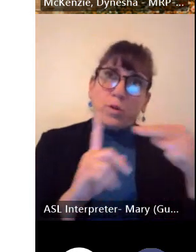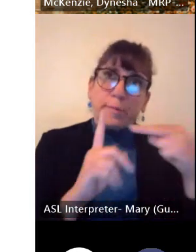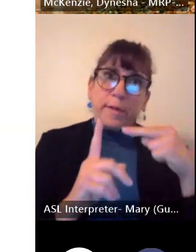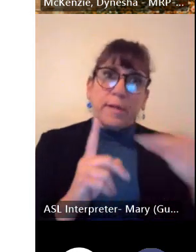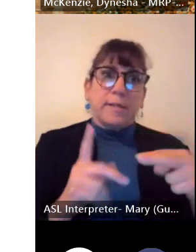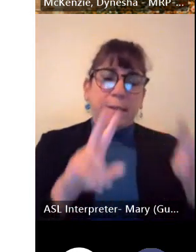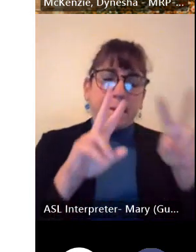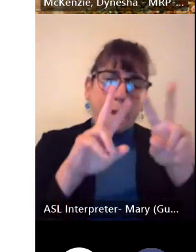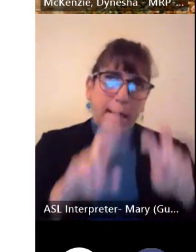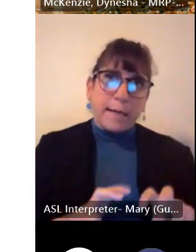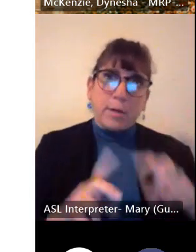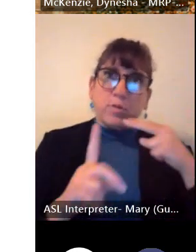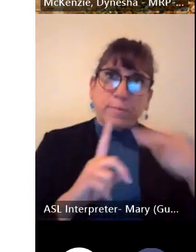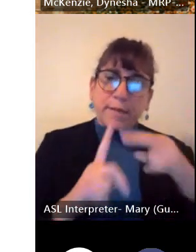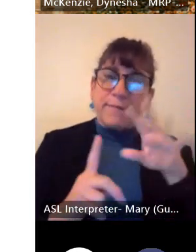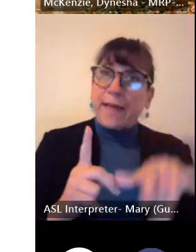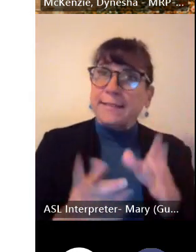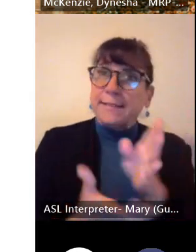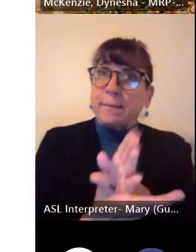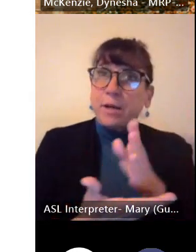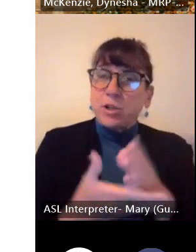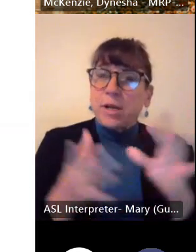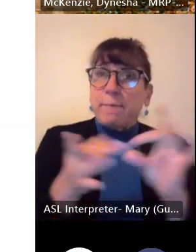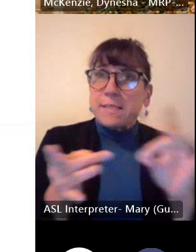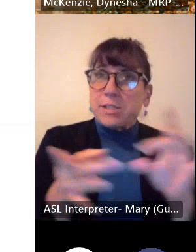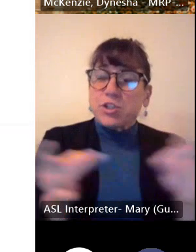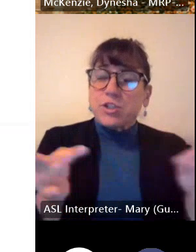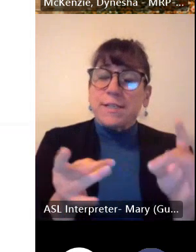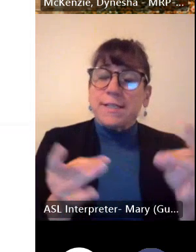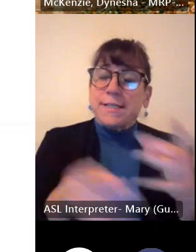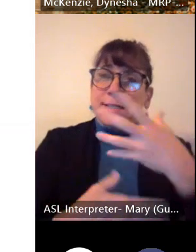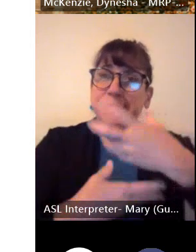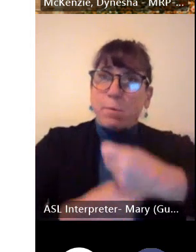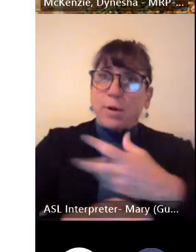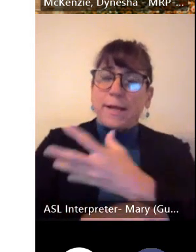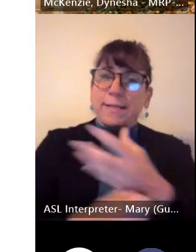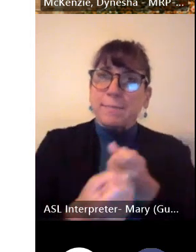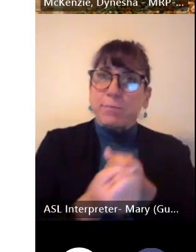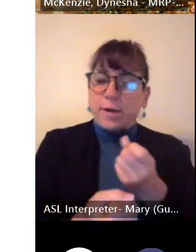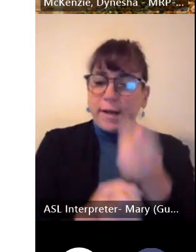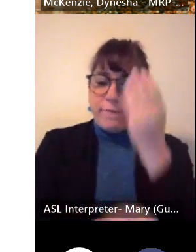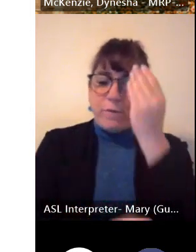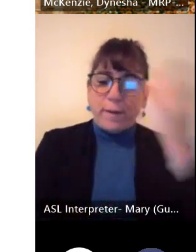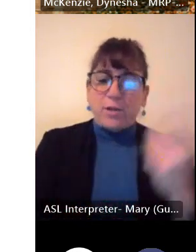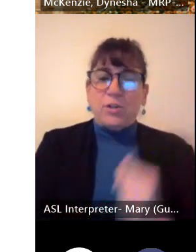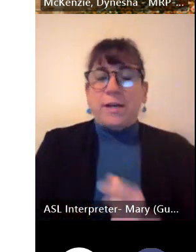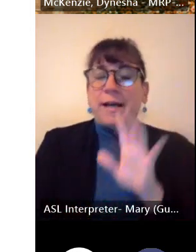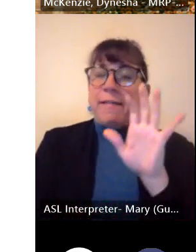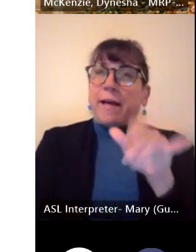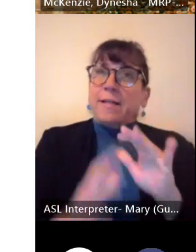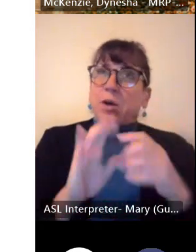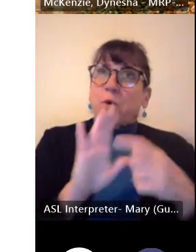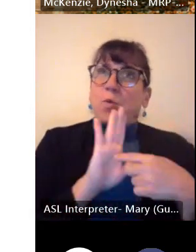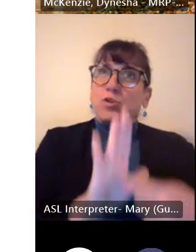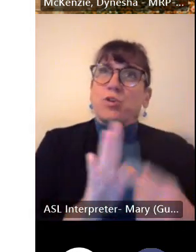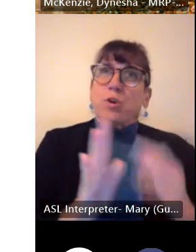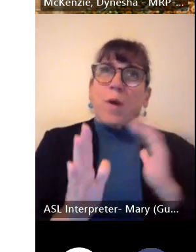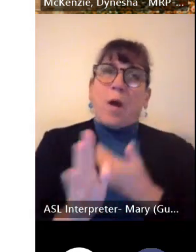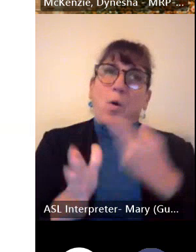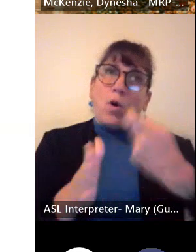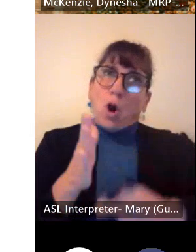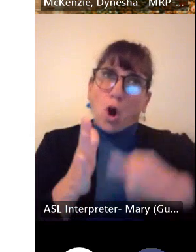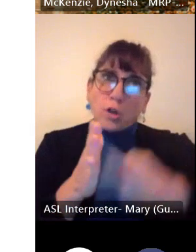perspectives. That's the budget, message, summary, and supporting information. And that's how we're showing our expenditures